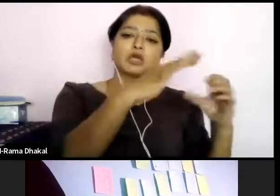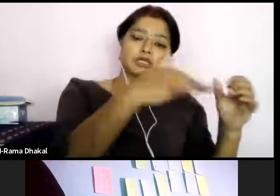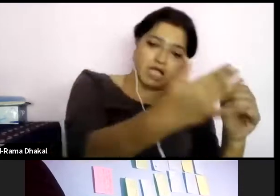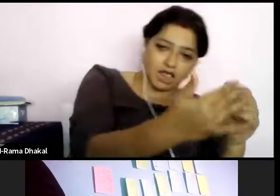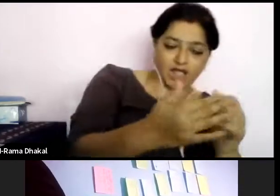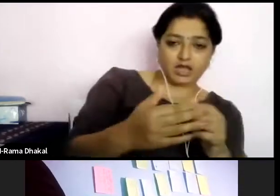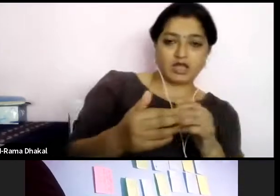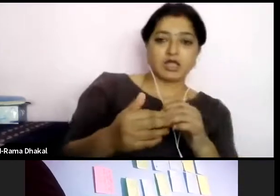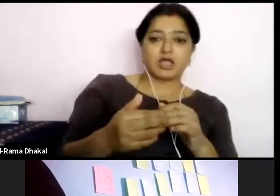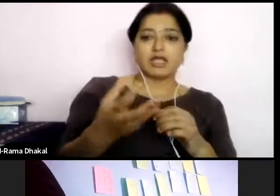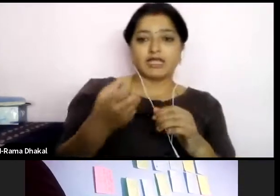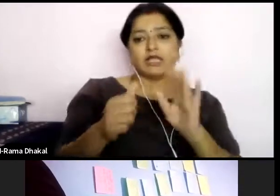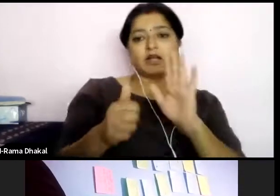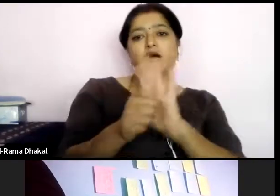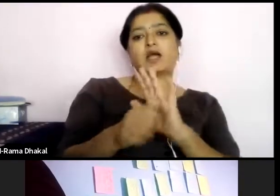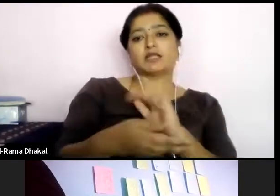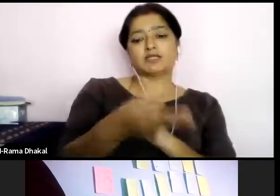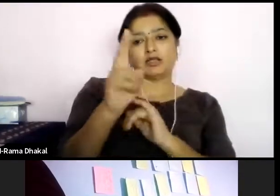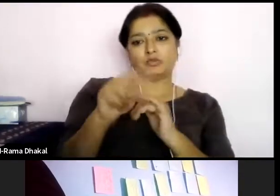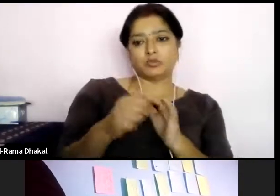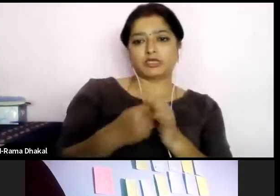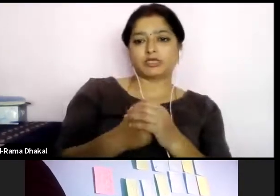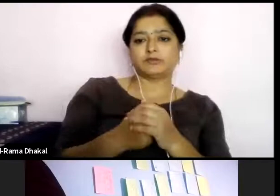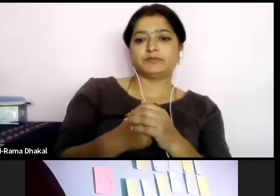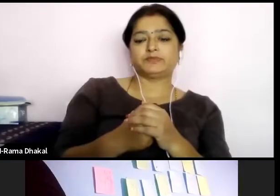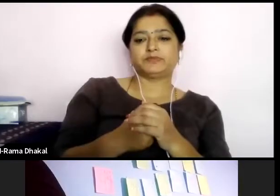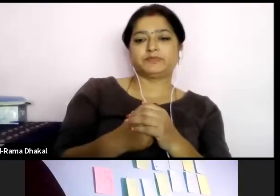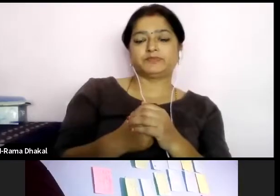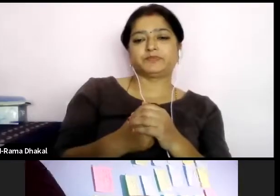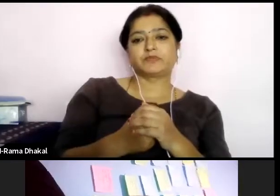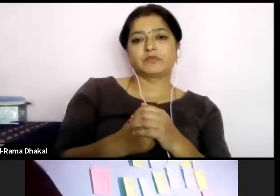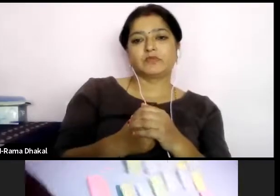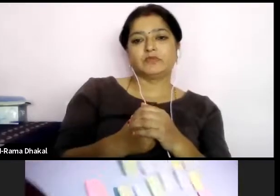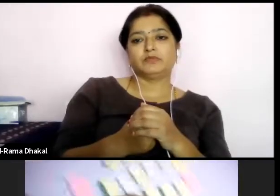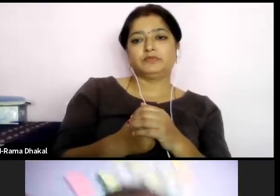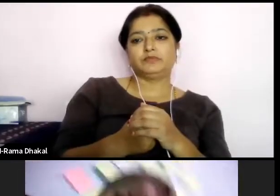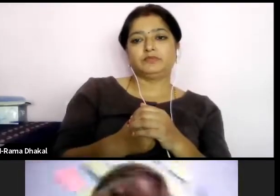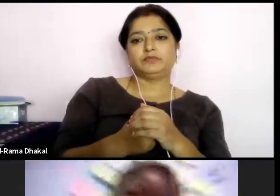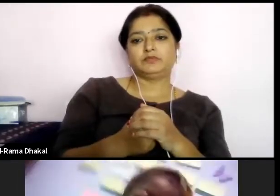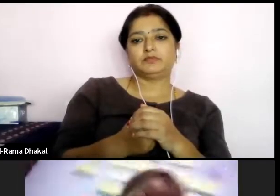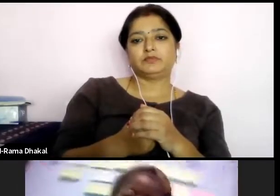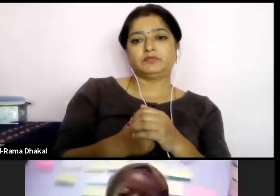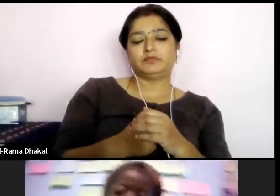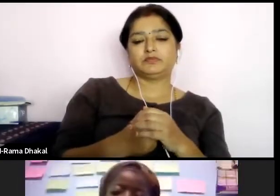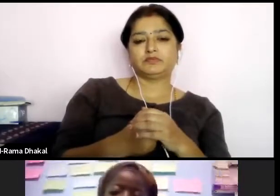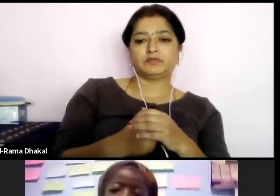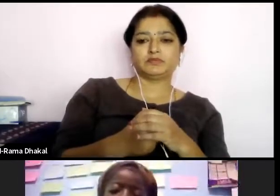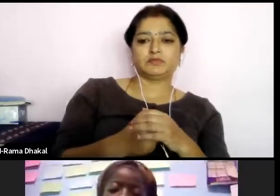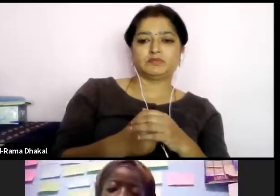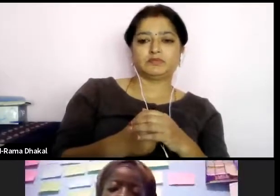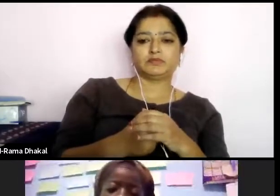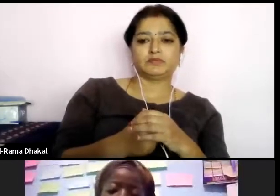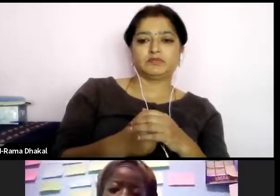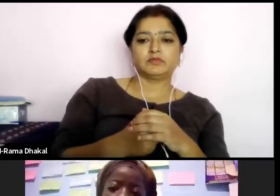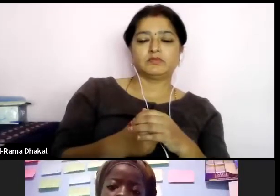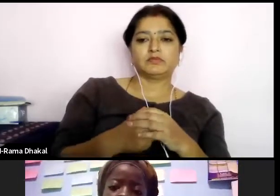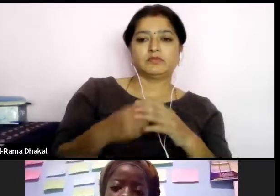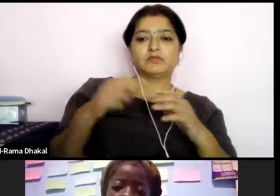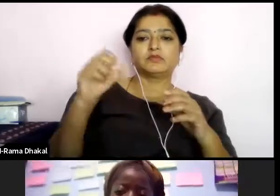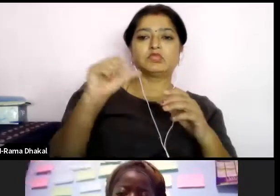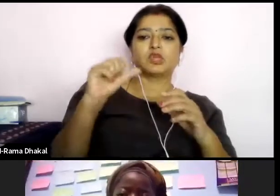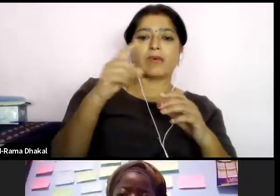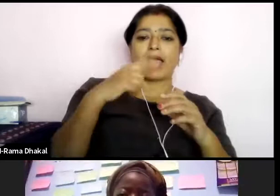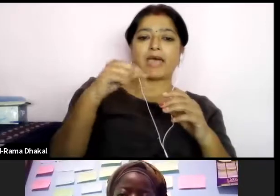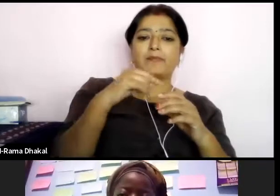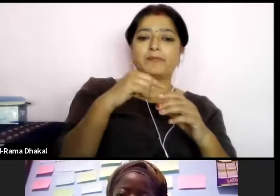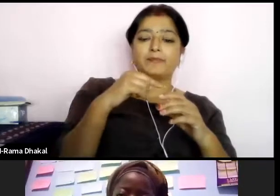as influence. And when I say we, I'm talking about the entire sector, not CPDC. I'm not